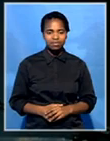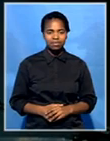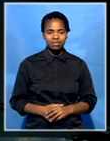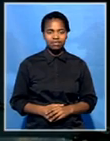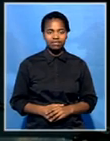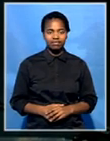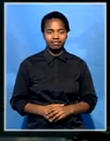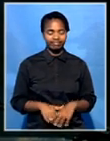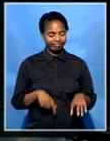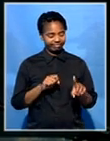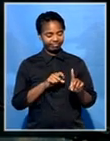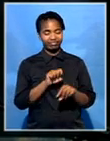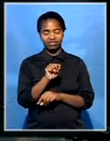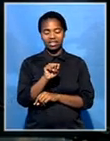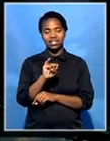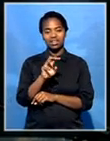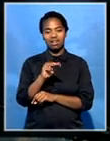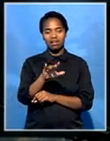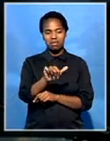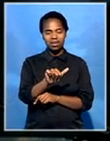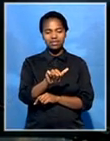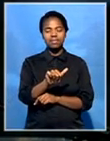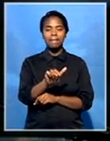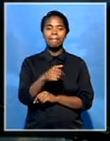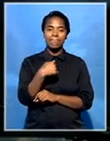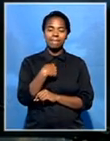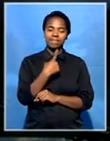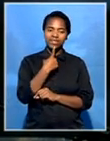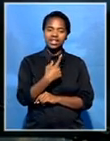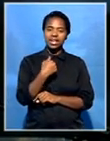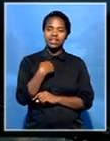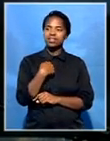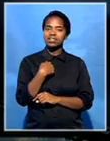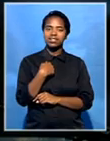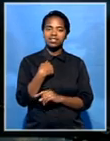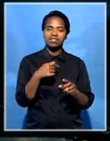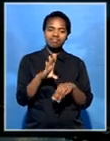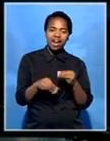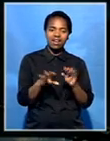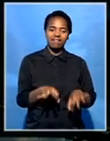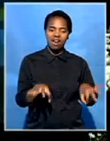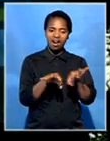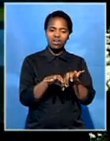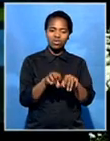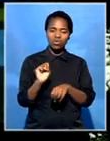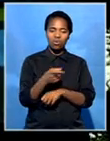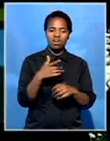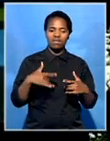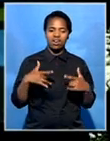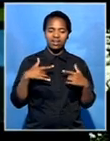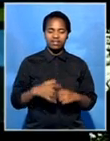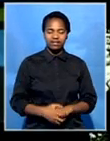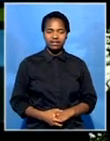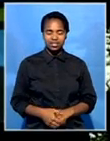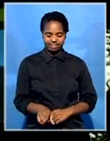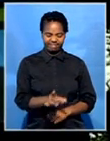parts that Simba Mhere played, as described by Shakespeare, that has brought us here today. Mhere will